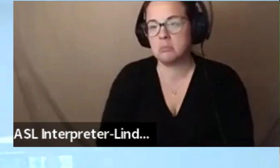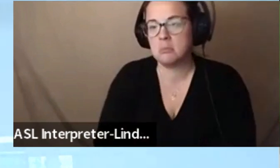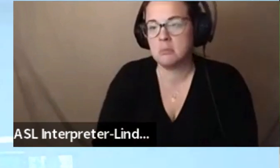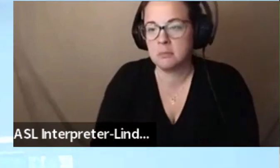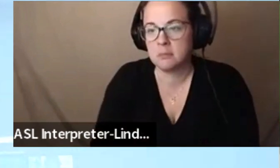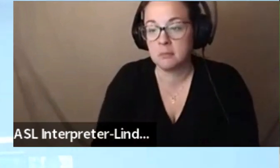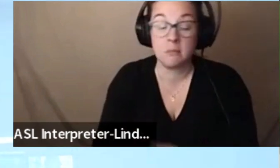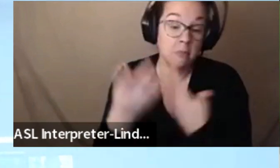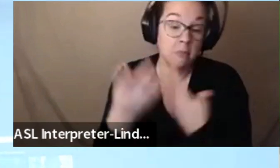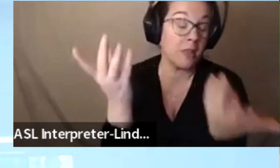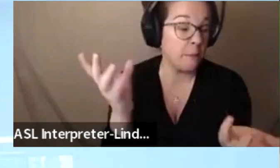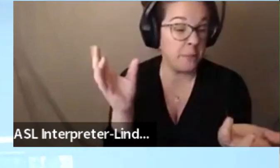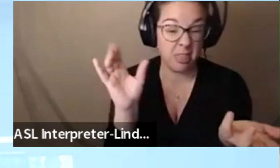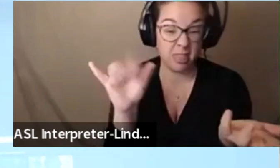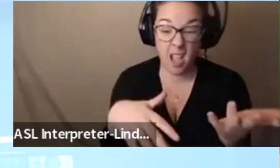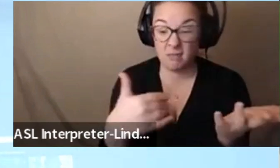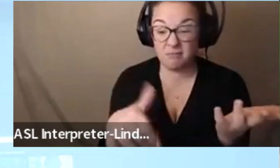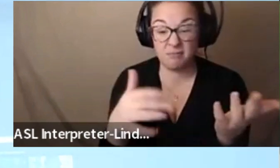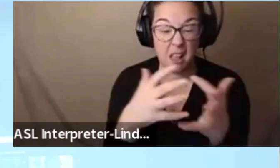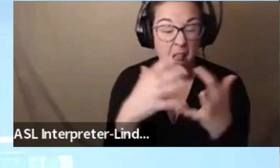And